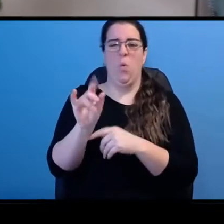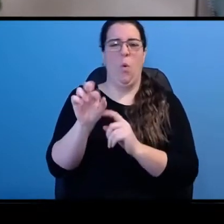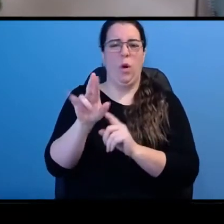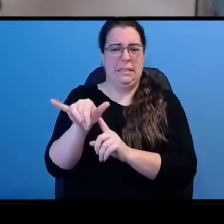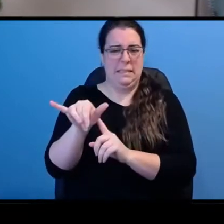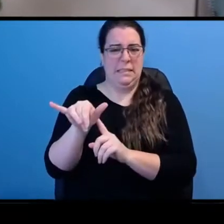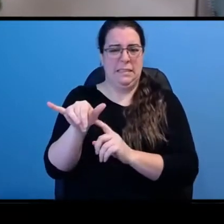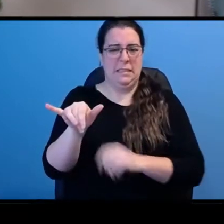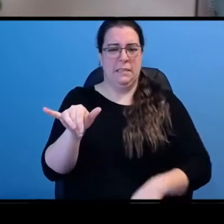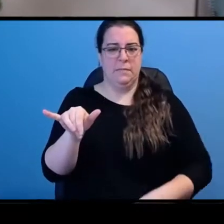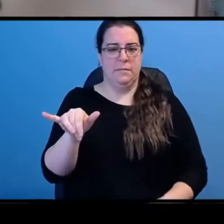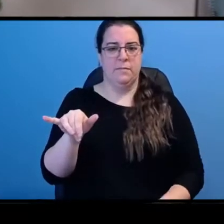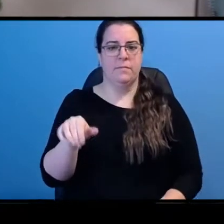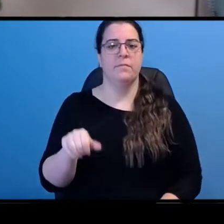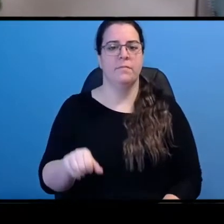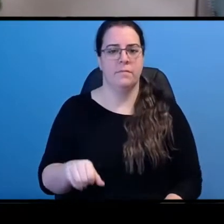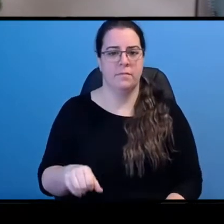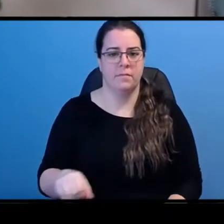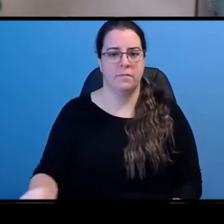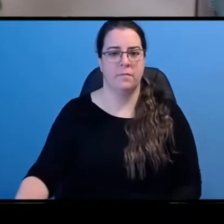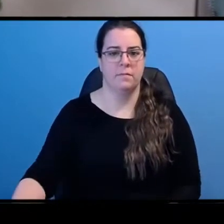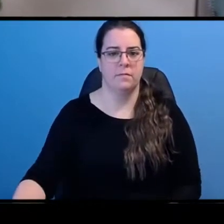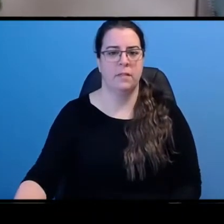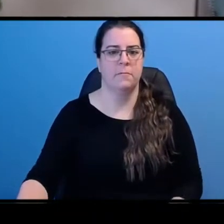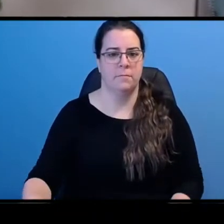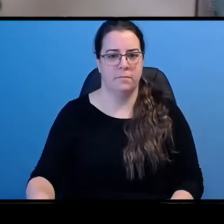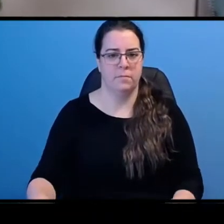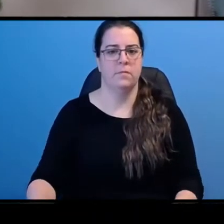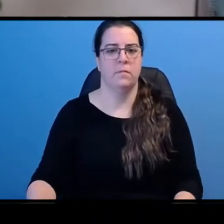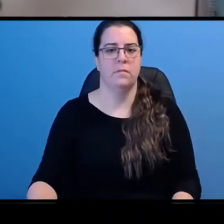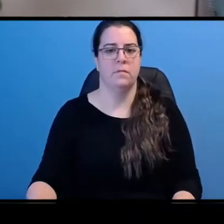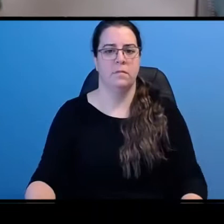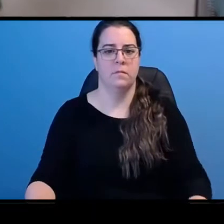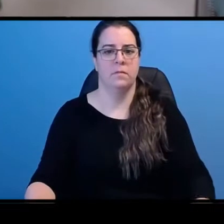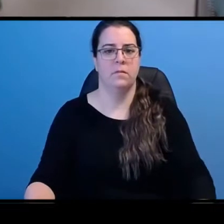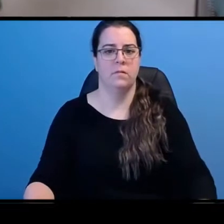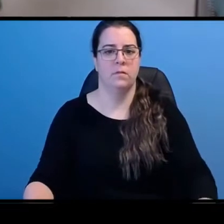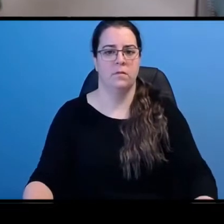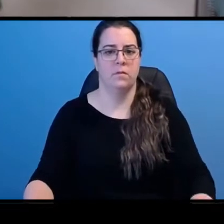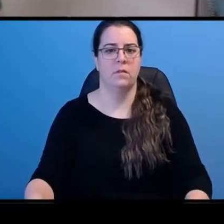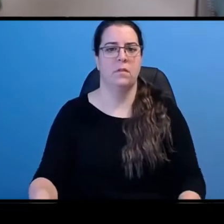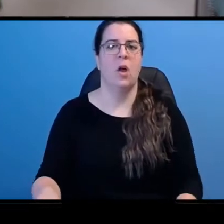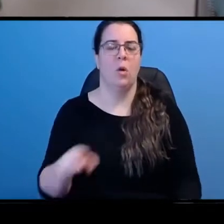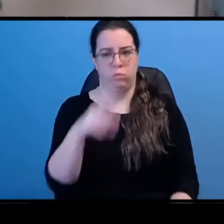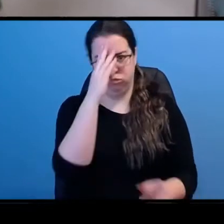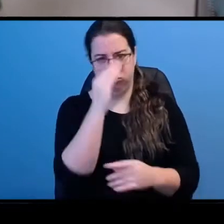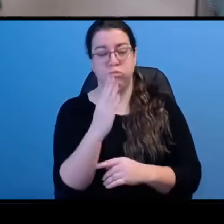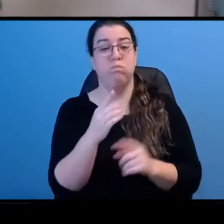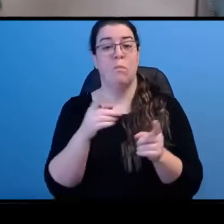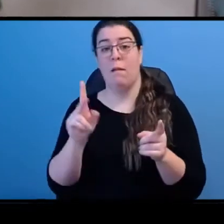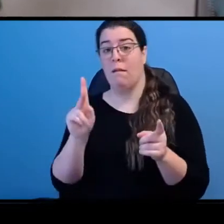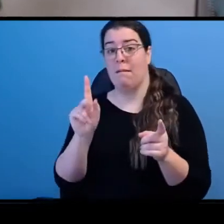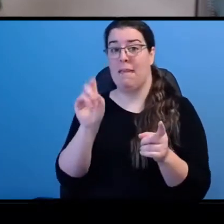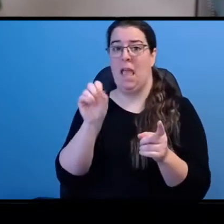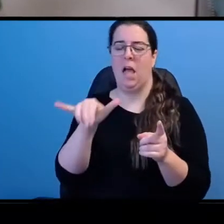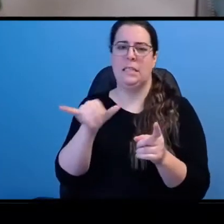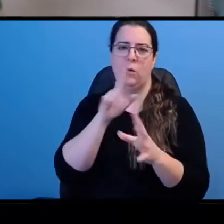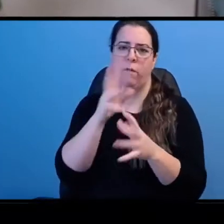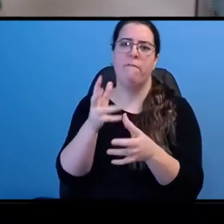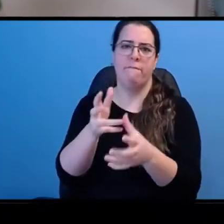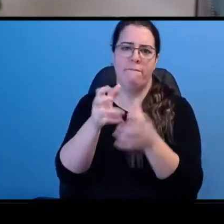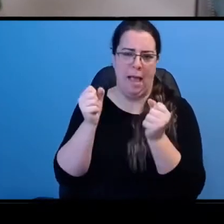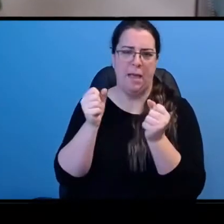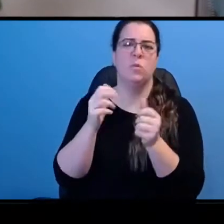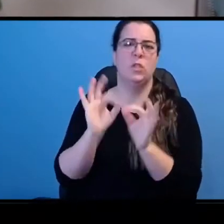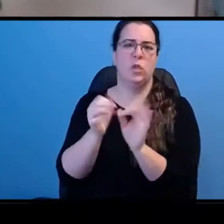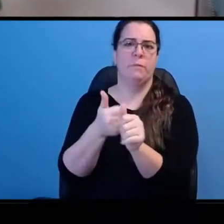artists under Creating, Knowing, and Sharing programs. If you self-identify as belonging to any of these groups, it will